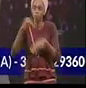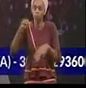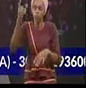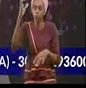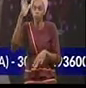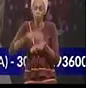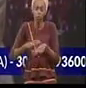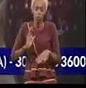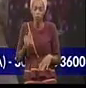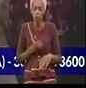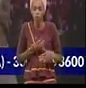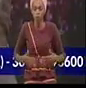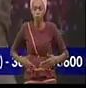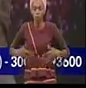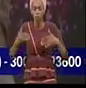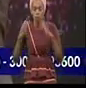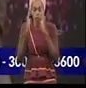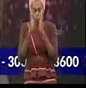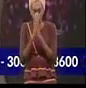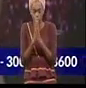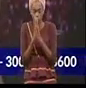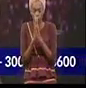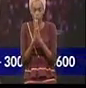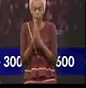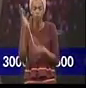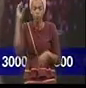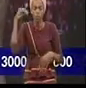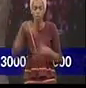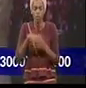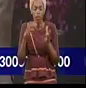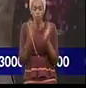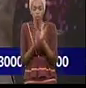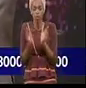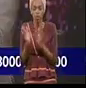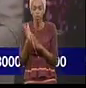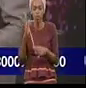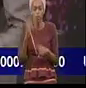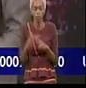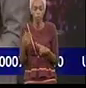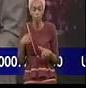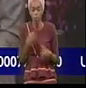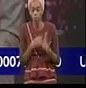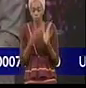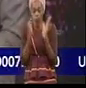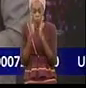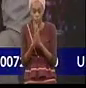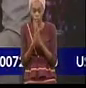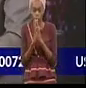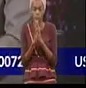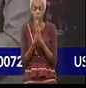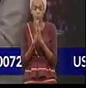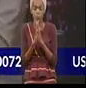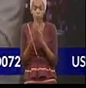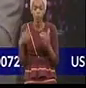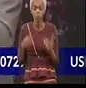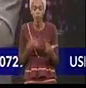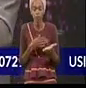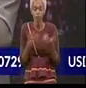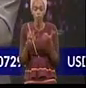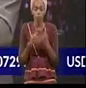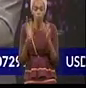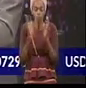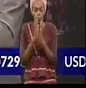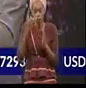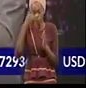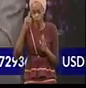Lord. In Jesus' mighty name, we are praying. We want to pray for our